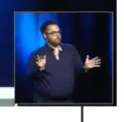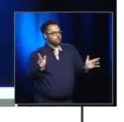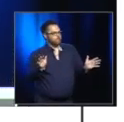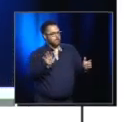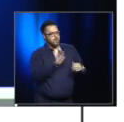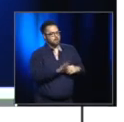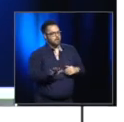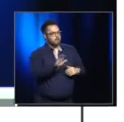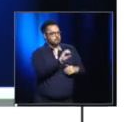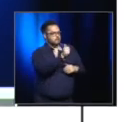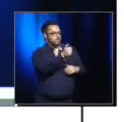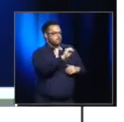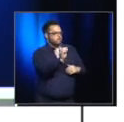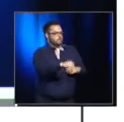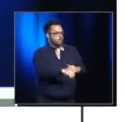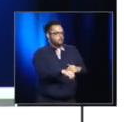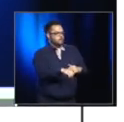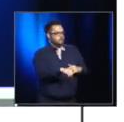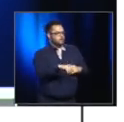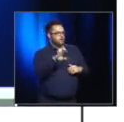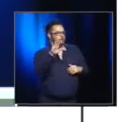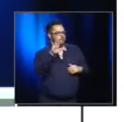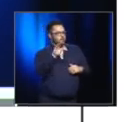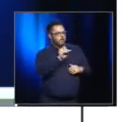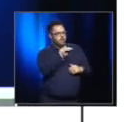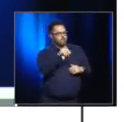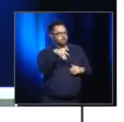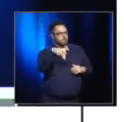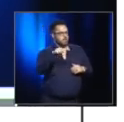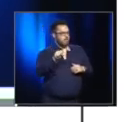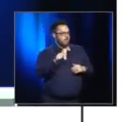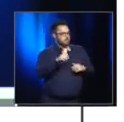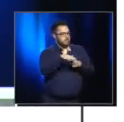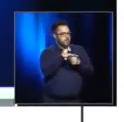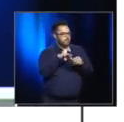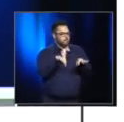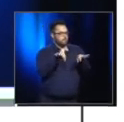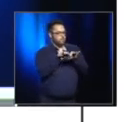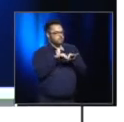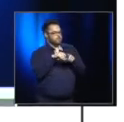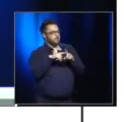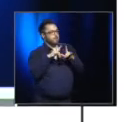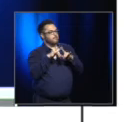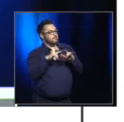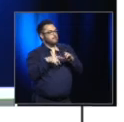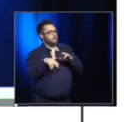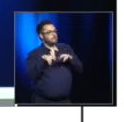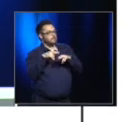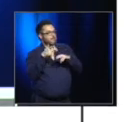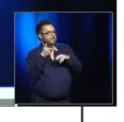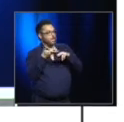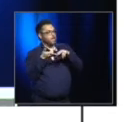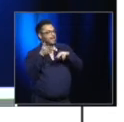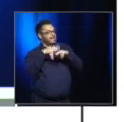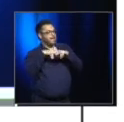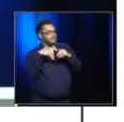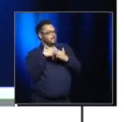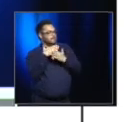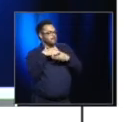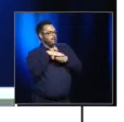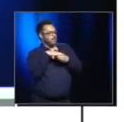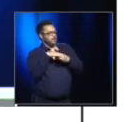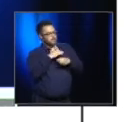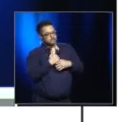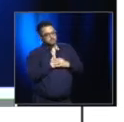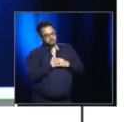about 10% of our areas of ecological significance. But on the upside is we're actually going to gain some areas of ecological significance